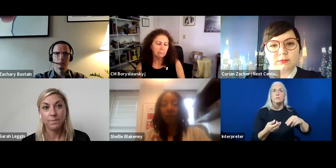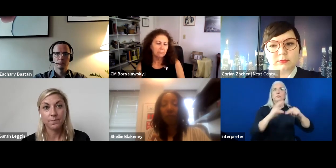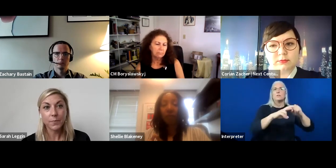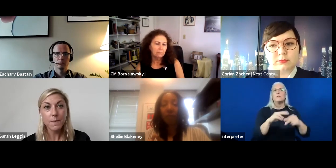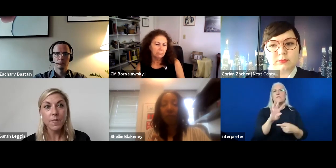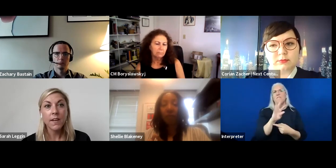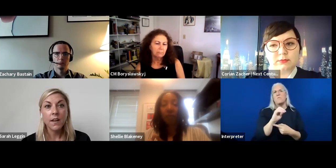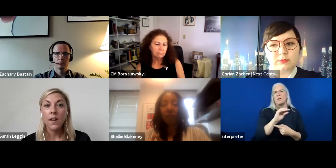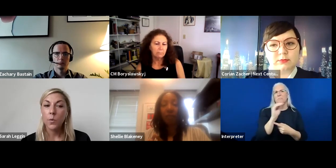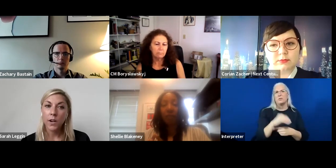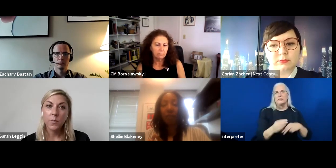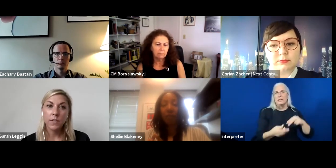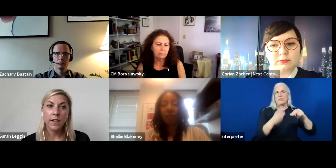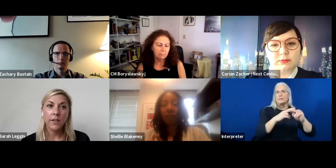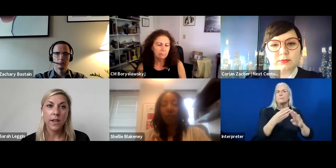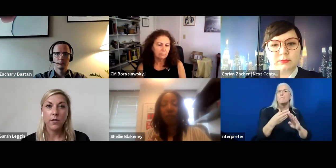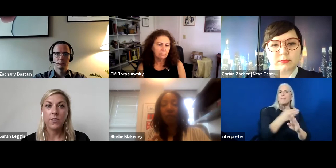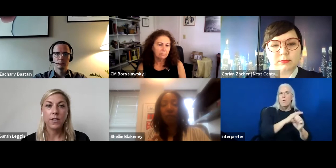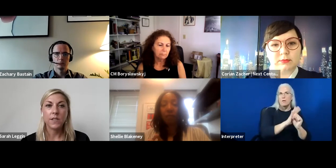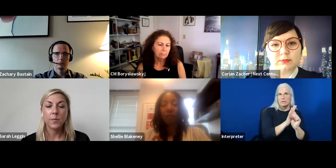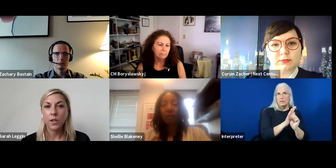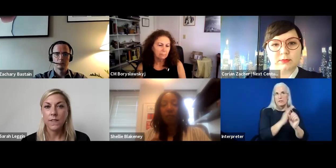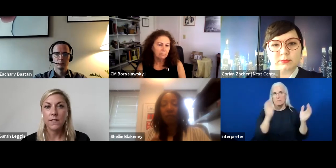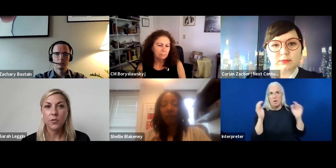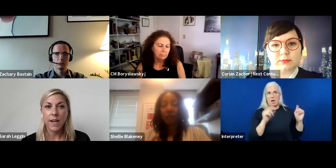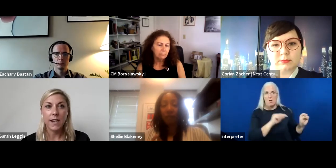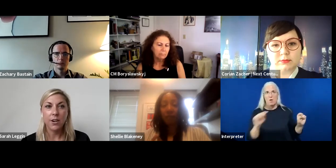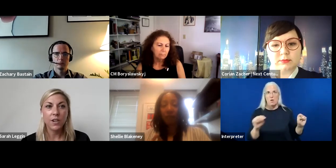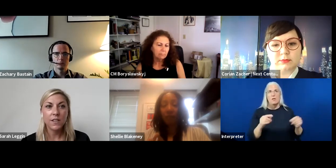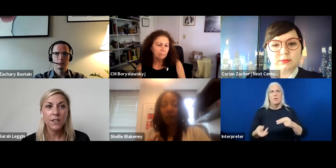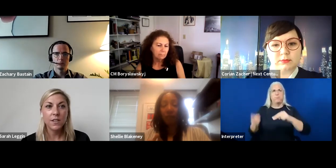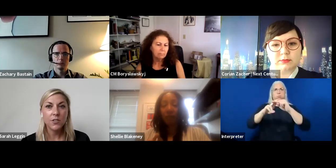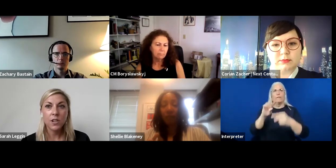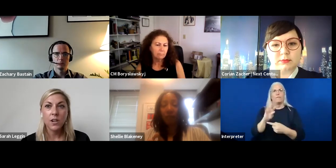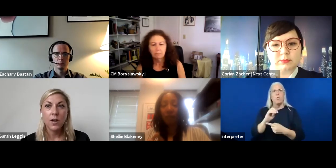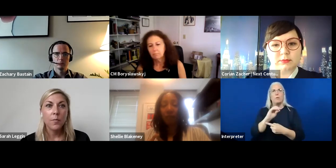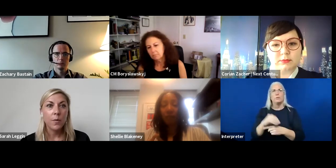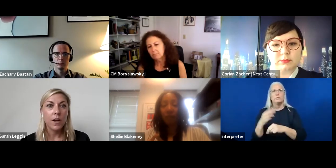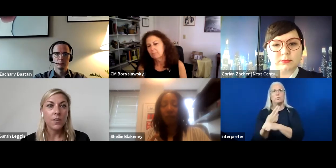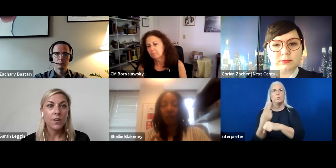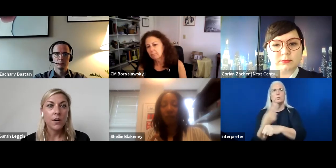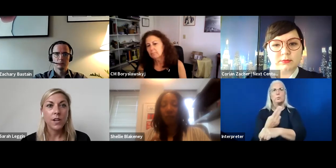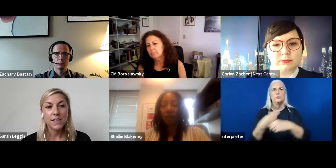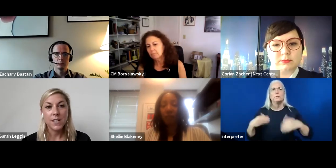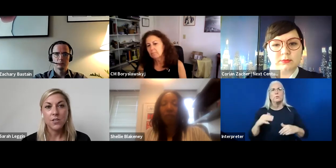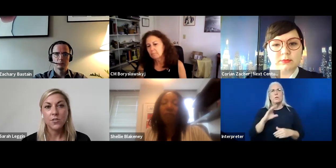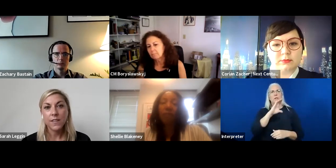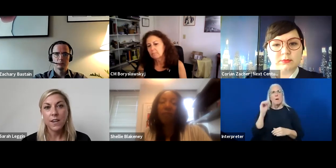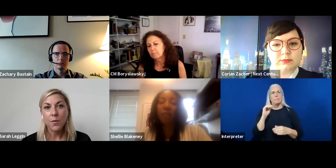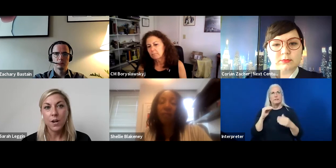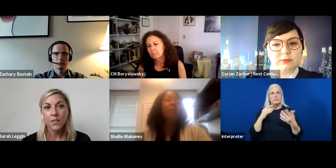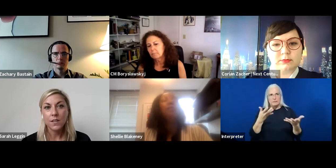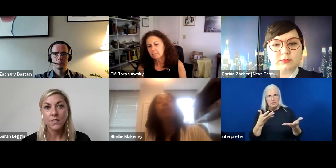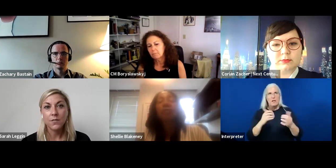before. And wireless providers not only really supported this dramatic increase in usage, but we also continue to